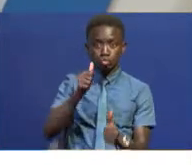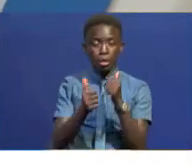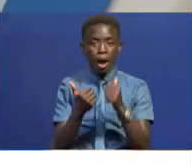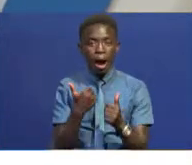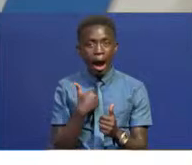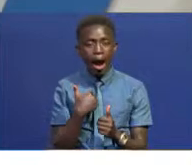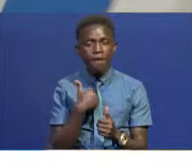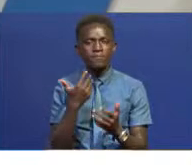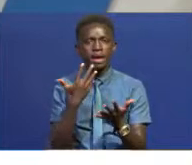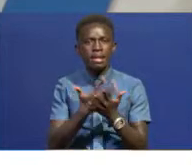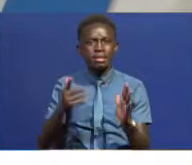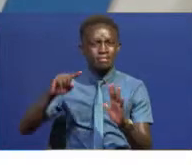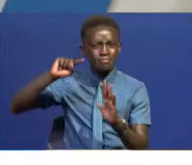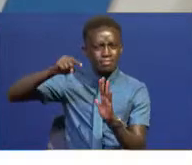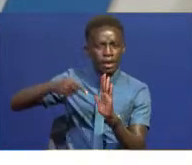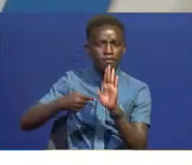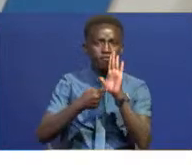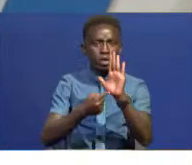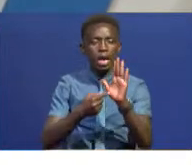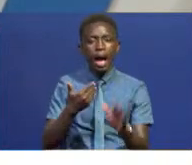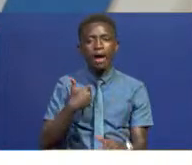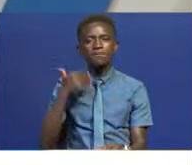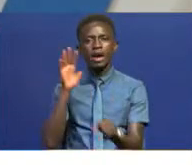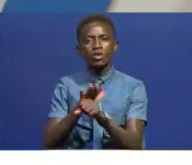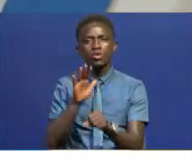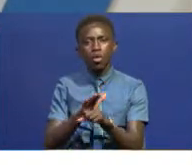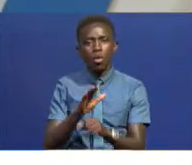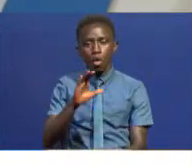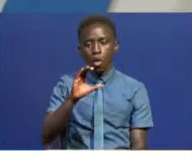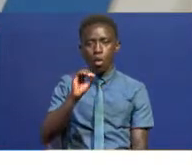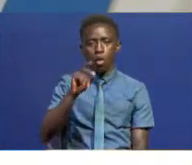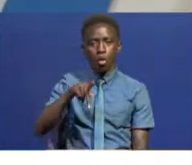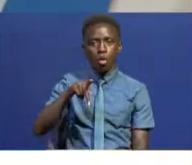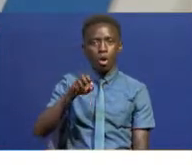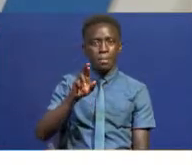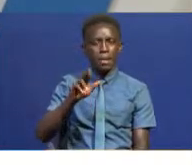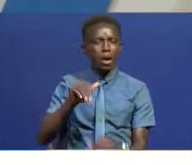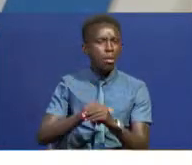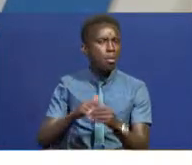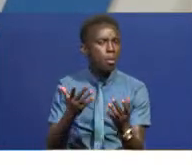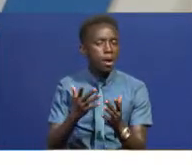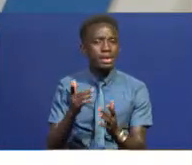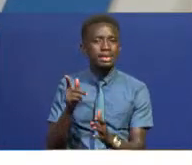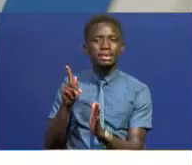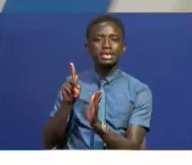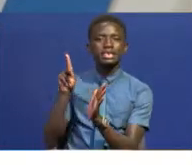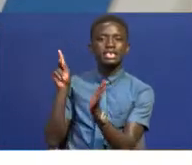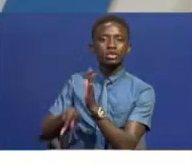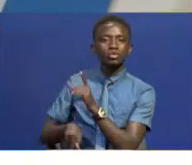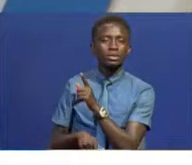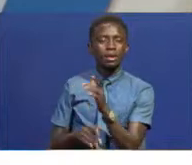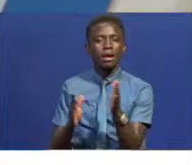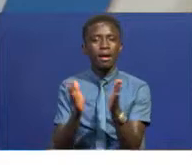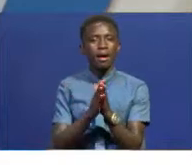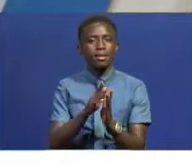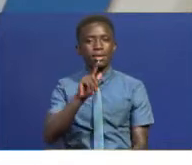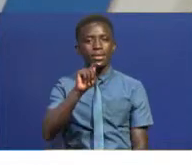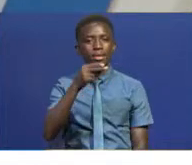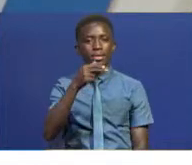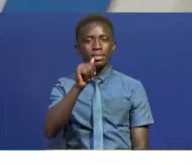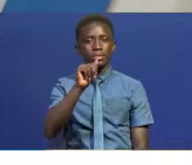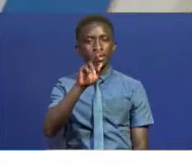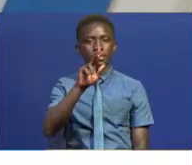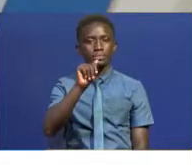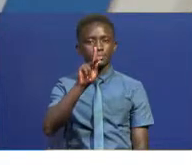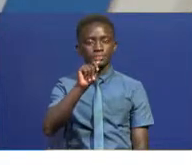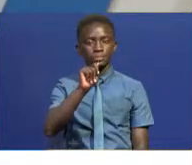for instance, we have a lot of copper in Kitui and Rakandithi. Mm. Our intention is to ensure that we have somebody who is going to put up a